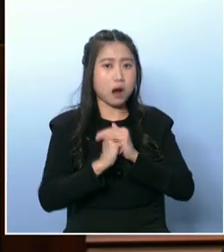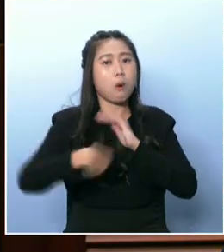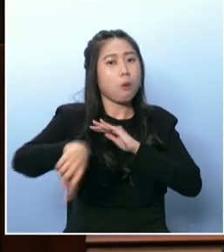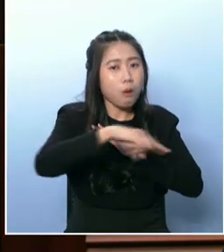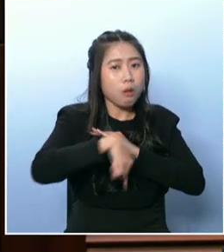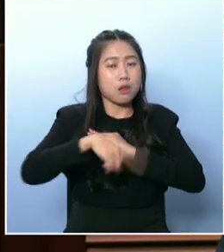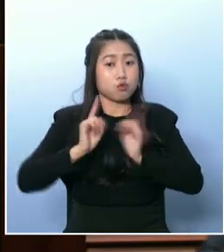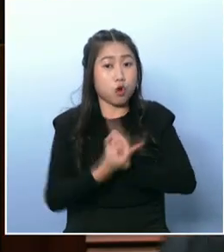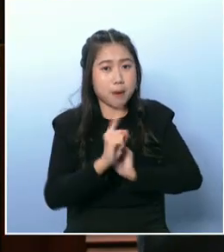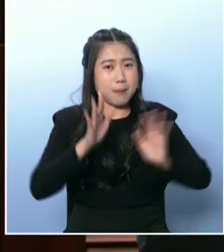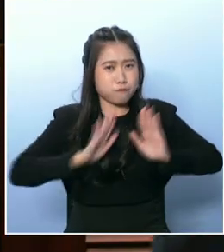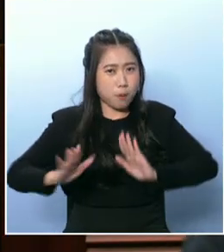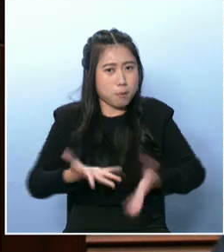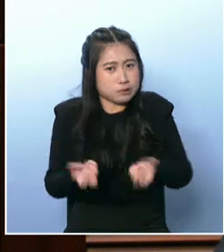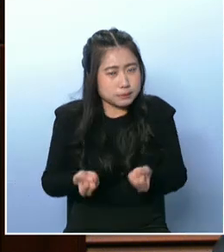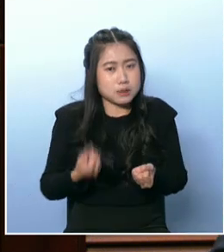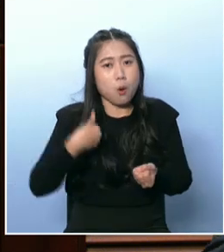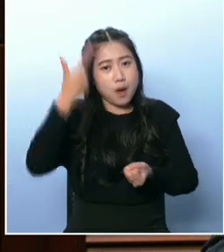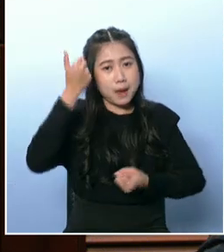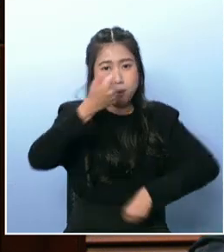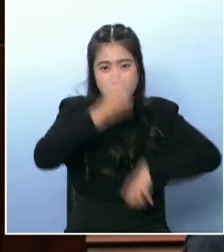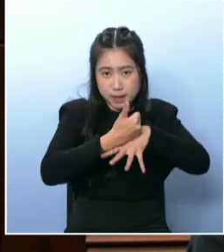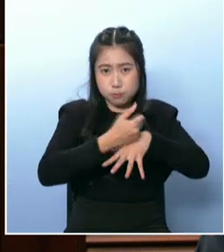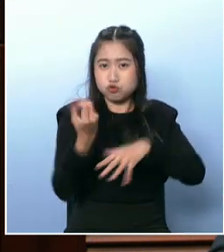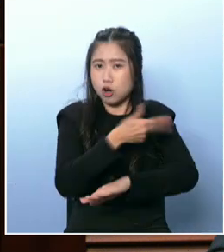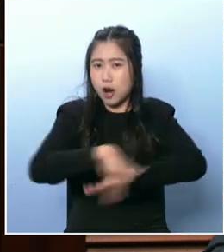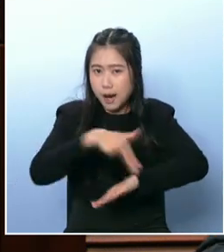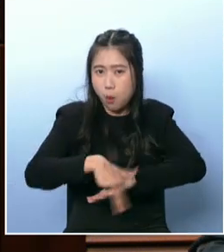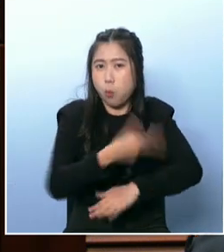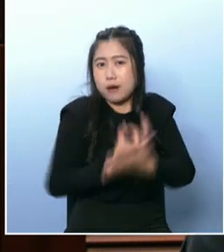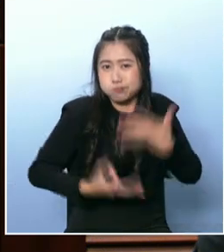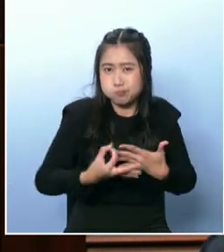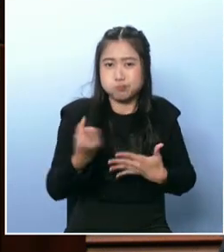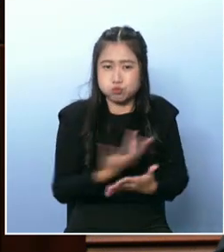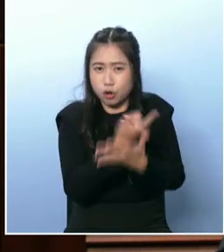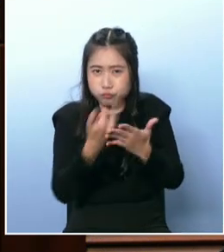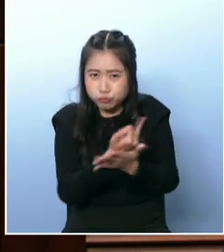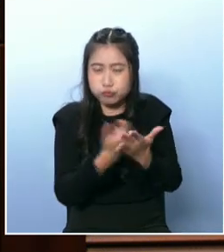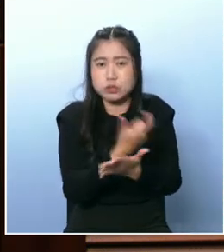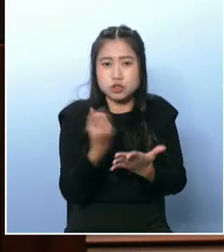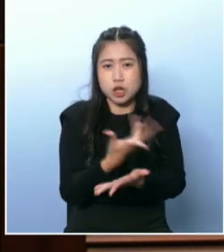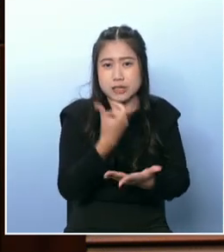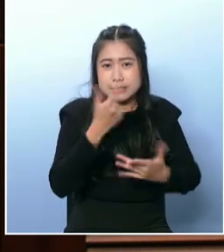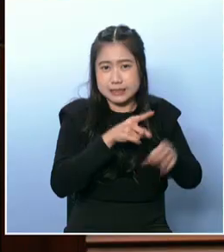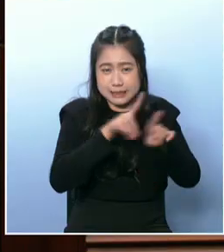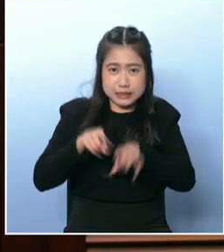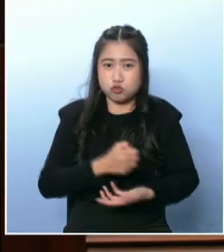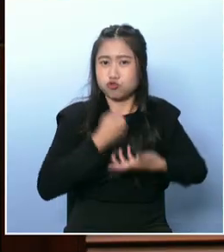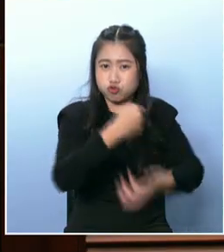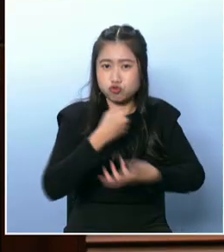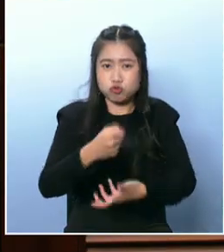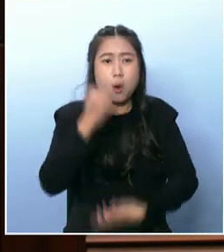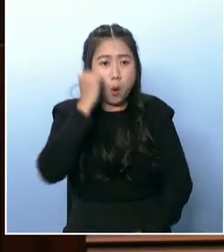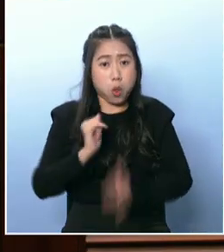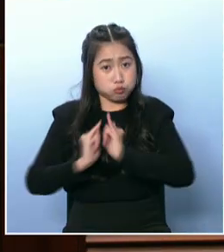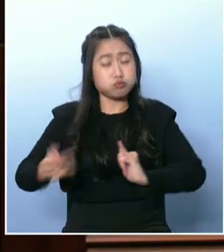happy with that, we don't need this meeting. So for the service users, we hope that you would have better planning and more resources